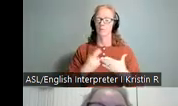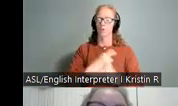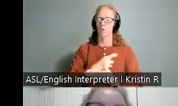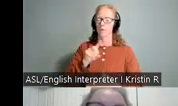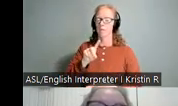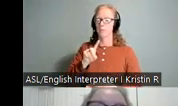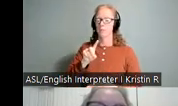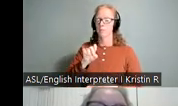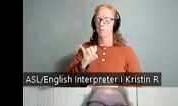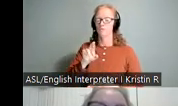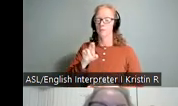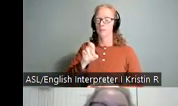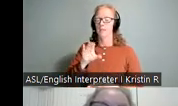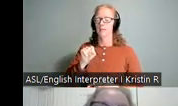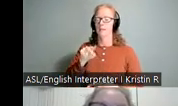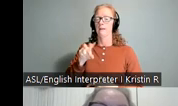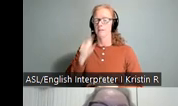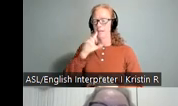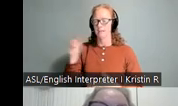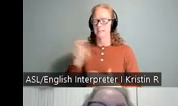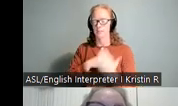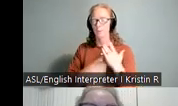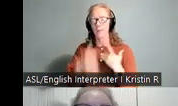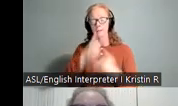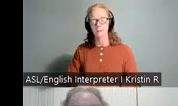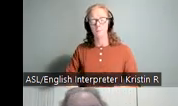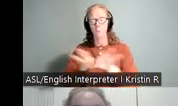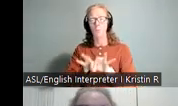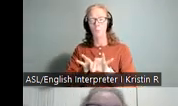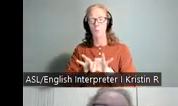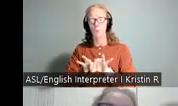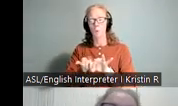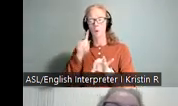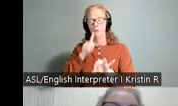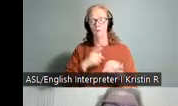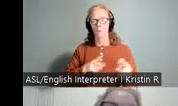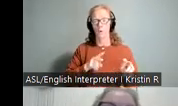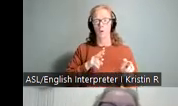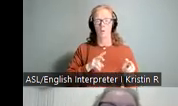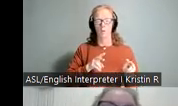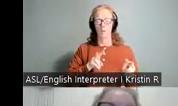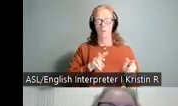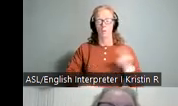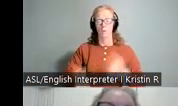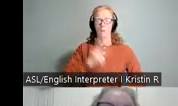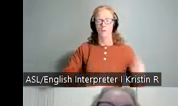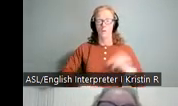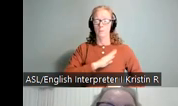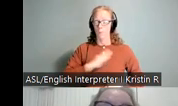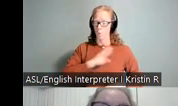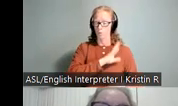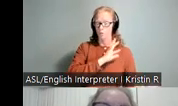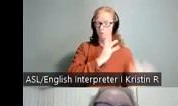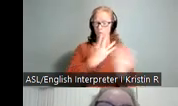and a schedule. And I think it's important for our oversight board to be synced up with that so that